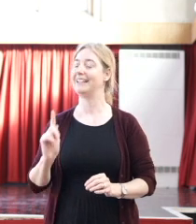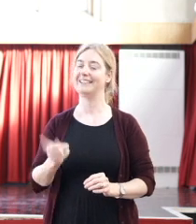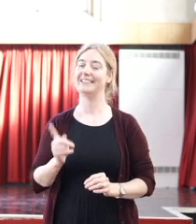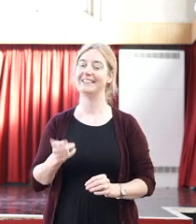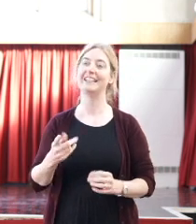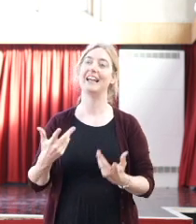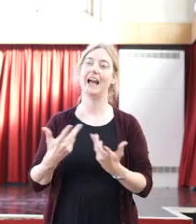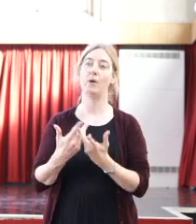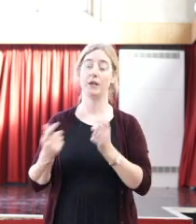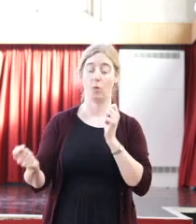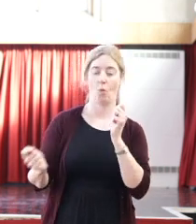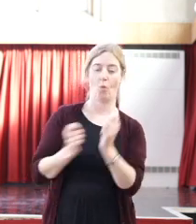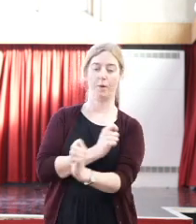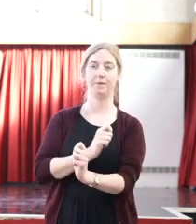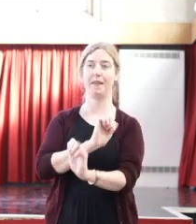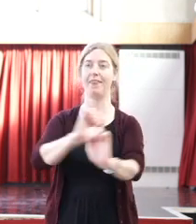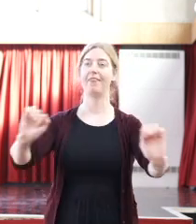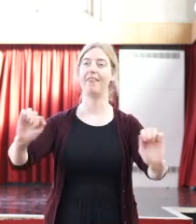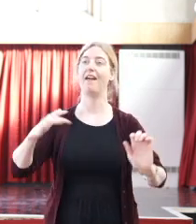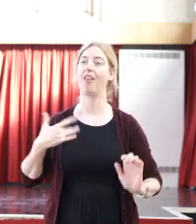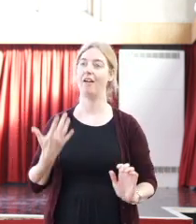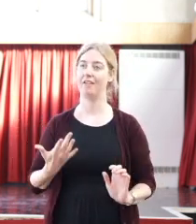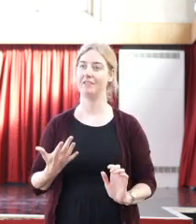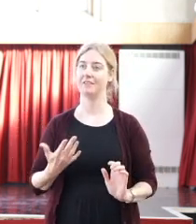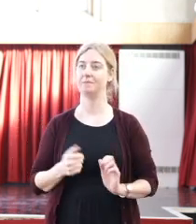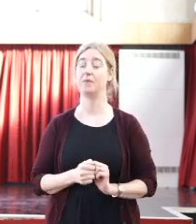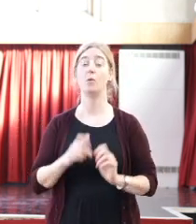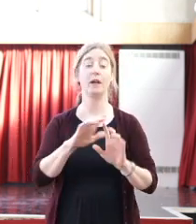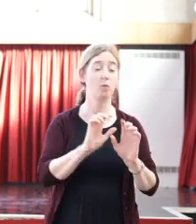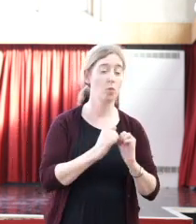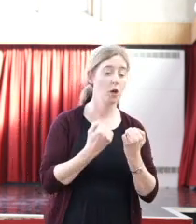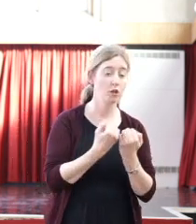work to change their lives. In